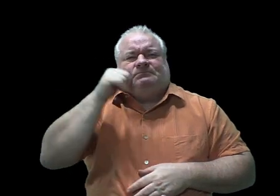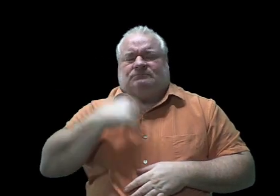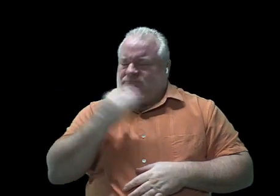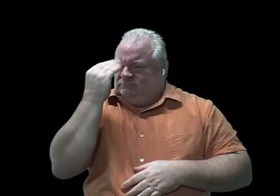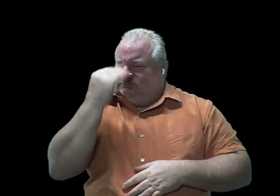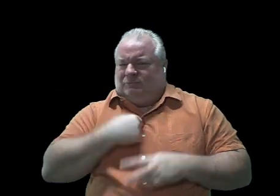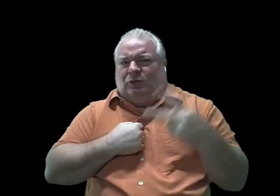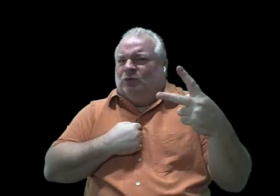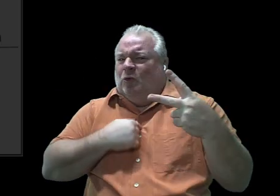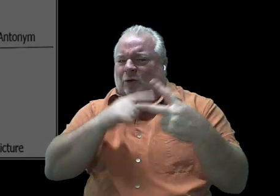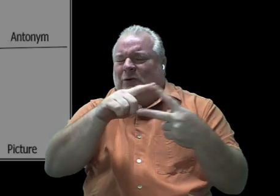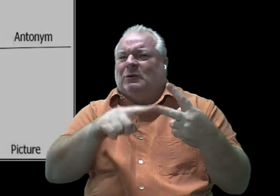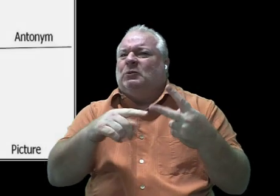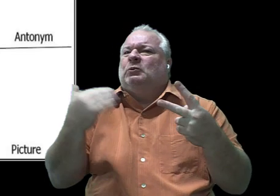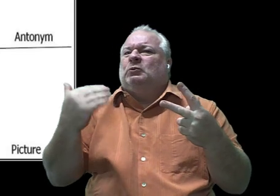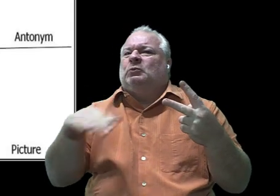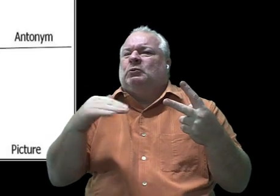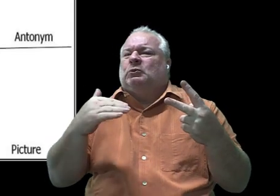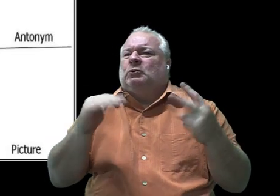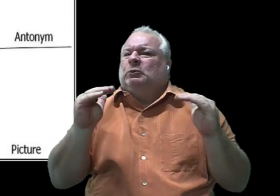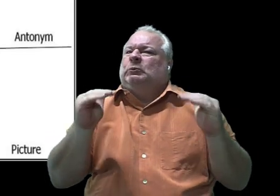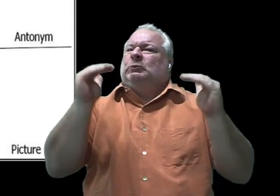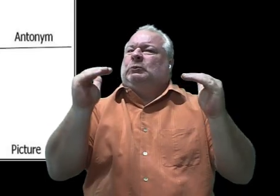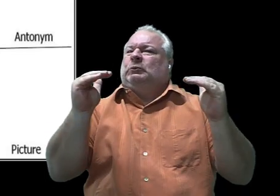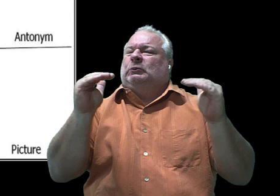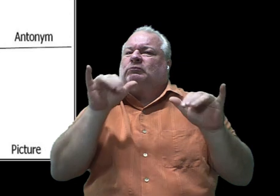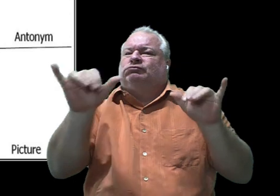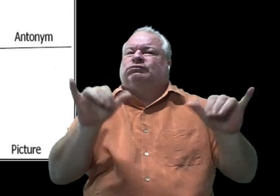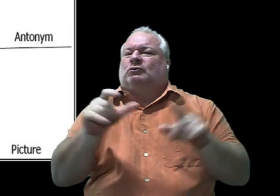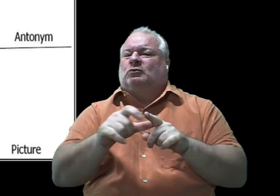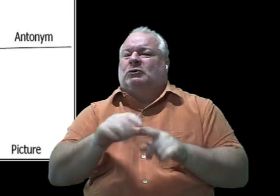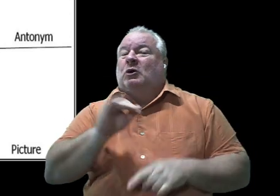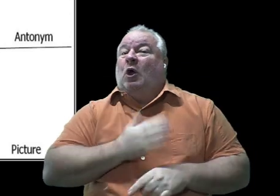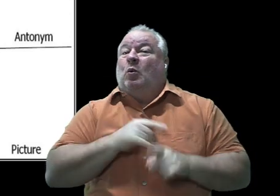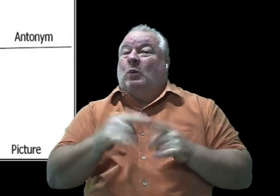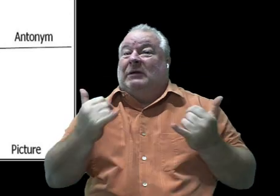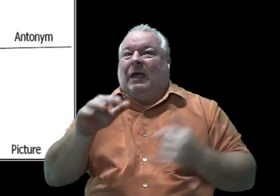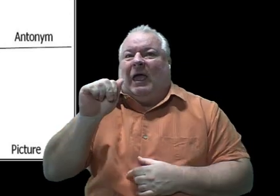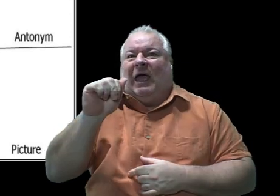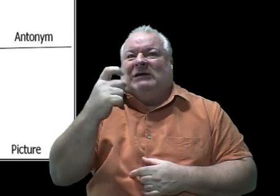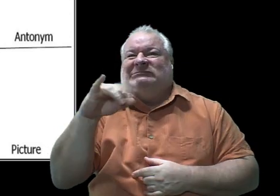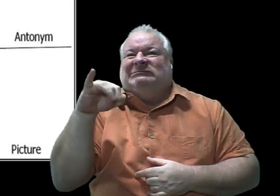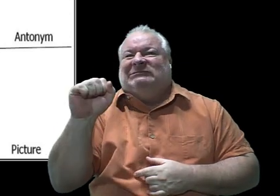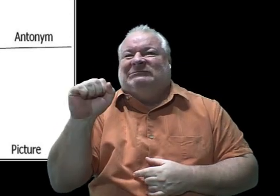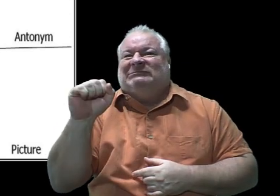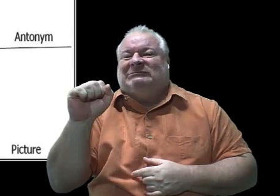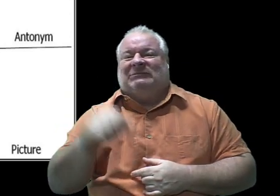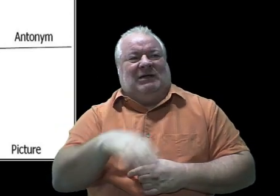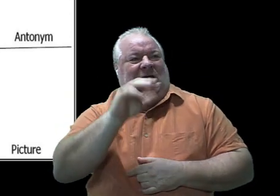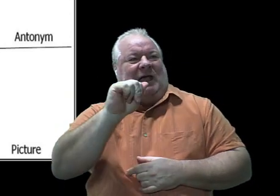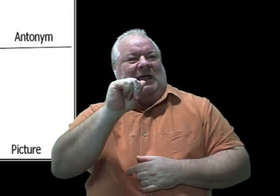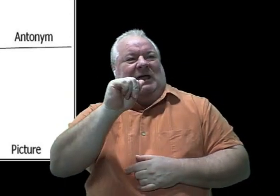Yesterday, I thought I used two pretty sophisticated words. So our word of the day is